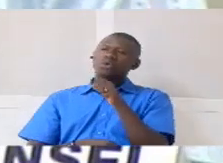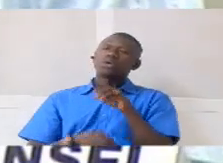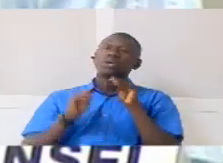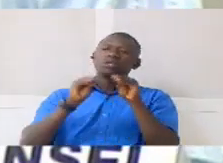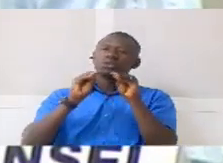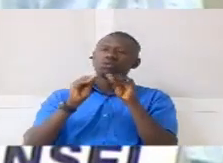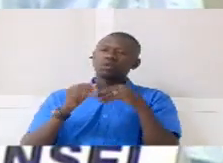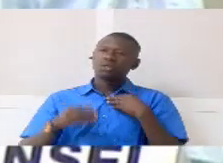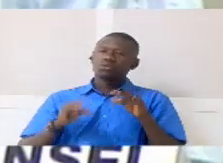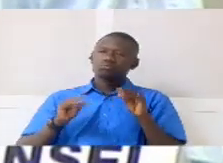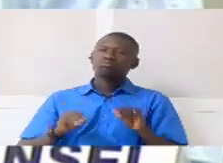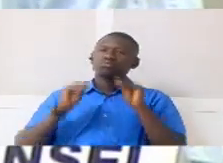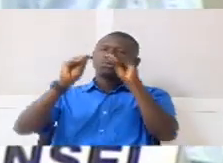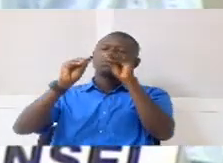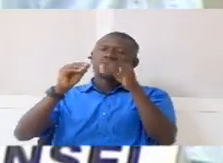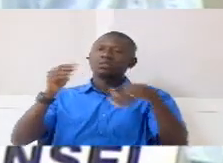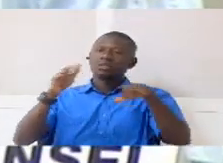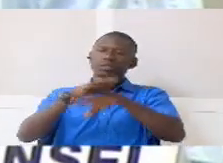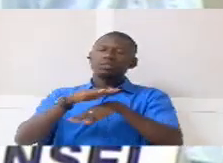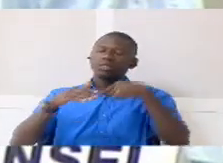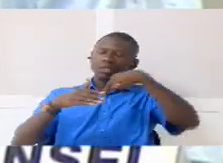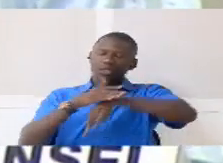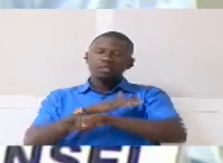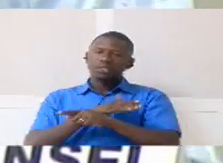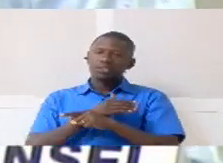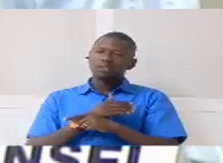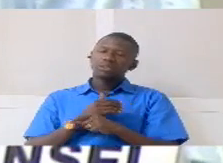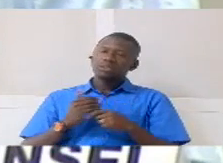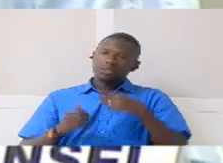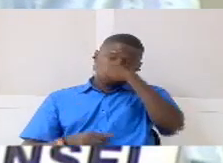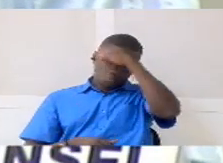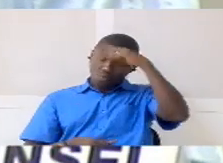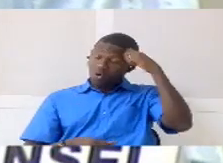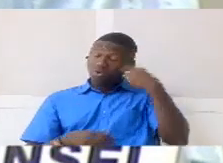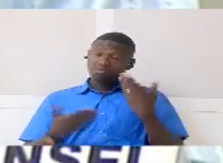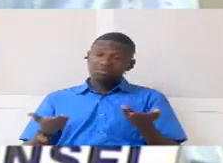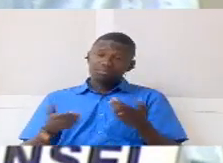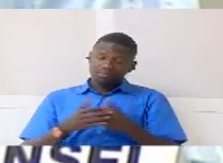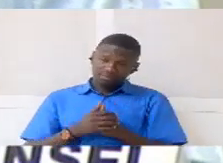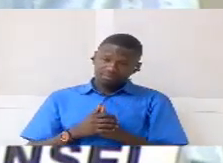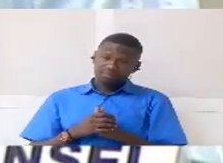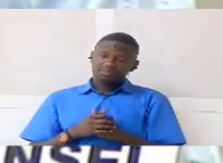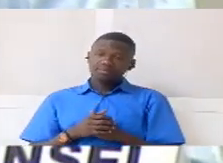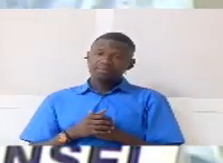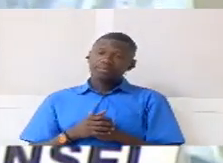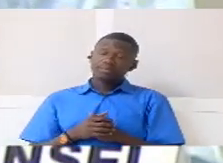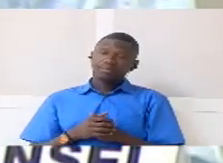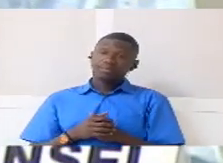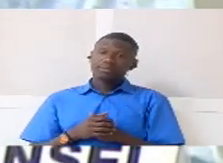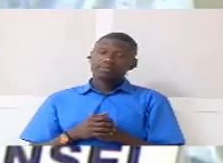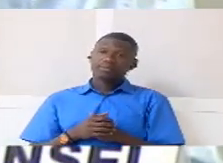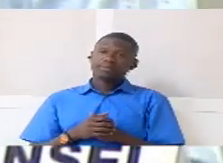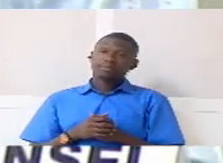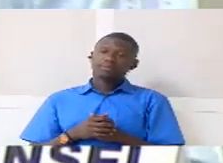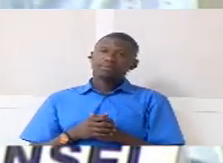force. Follow mbe la fila purkete fongola kibaro banke wele ila du kuo ipalaso bulata nyono manyaming ila du